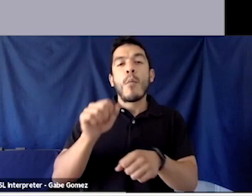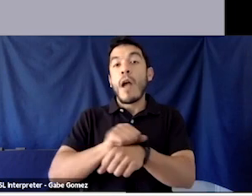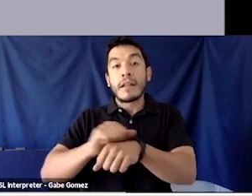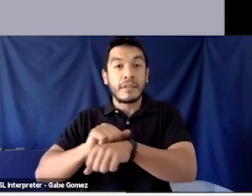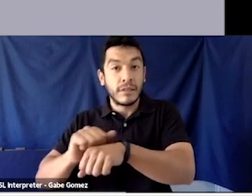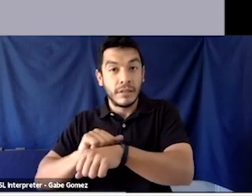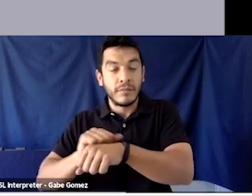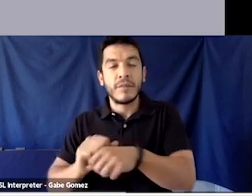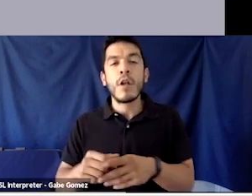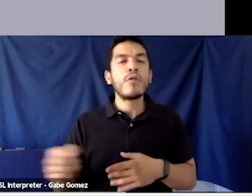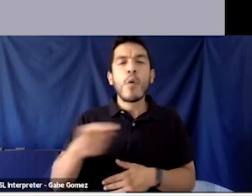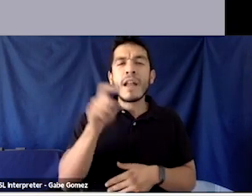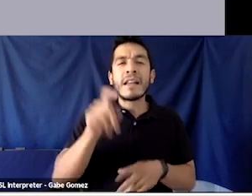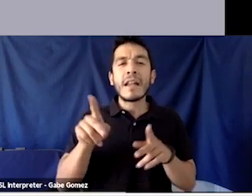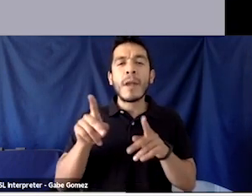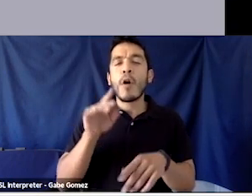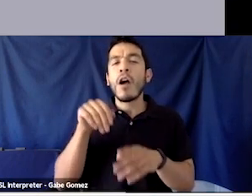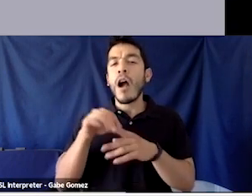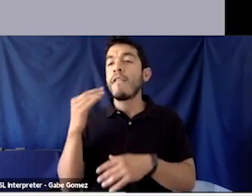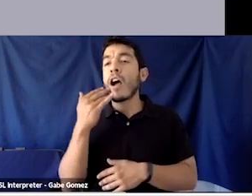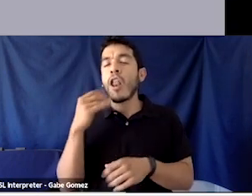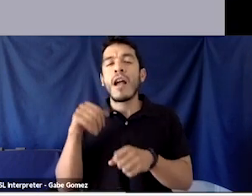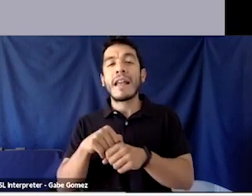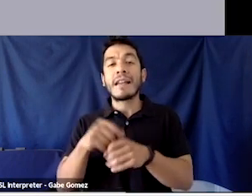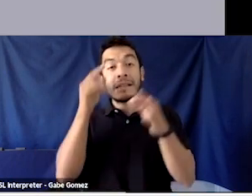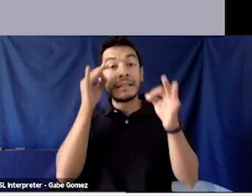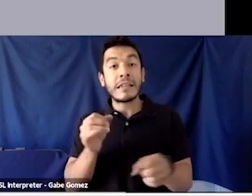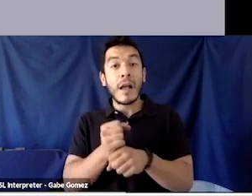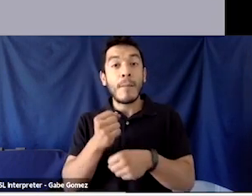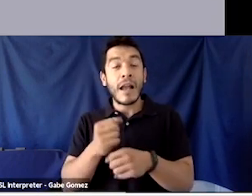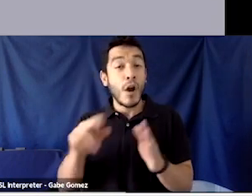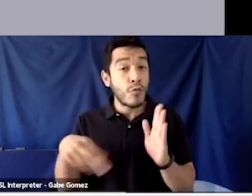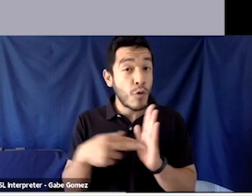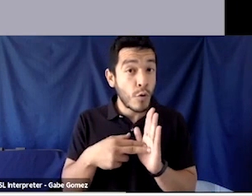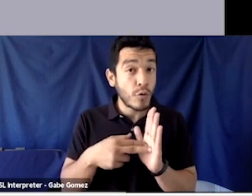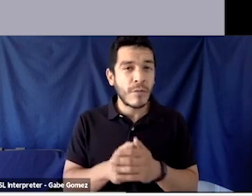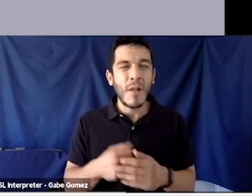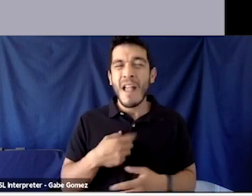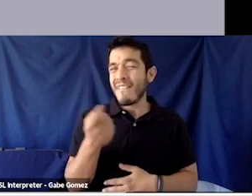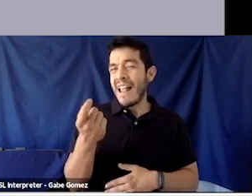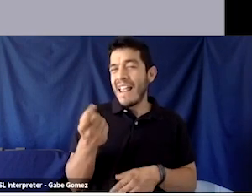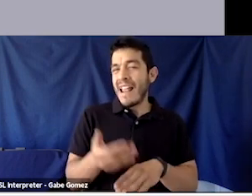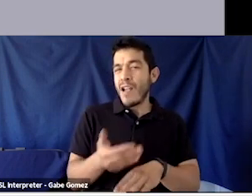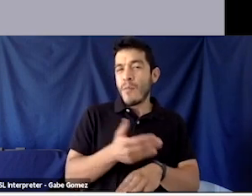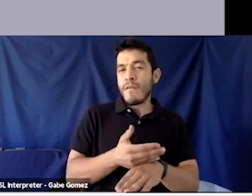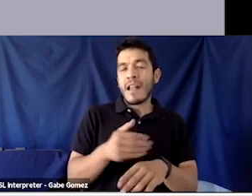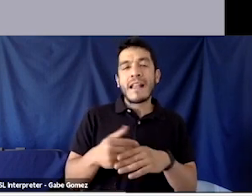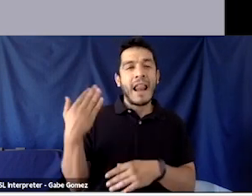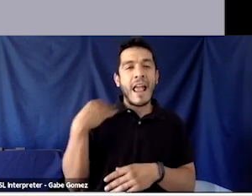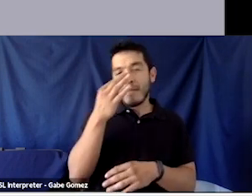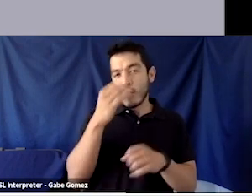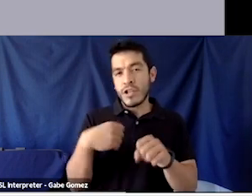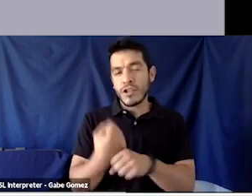key decision-making roles. There's been little improvement in this realm in the last 2 decades, so this is something we should focus on.